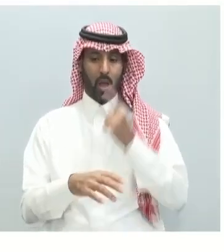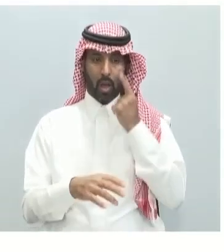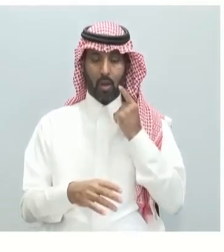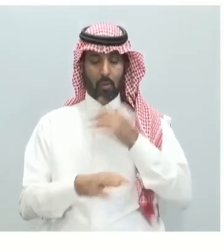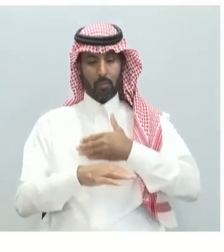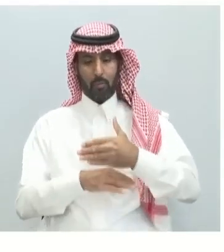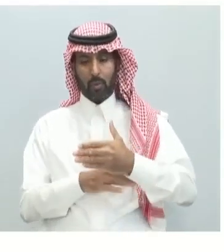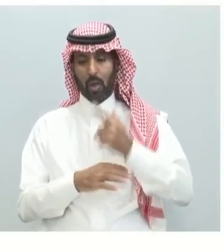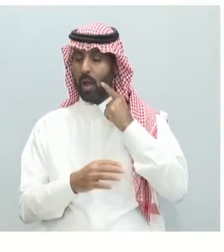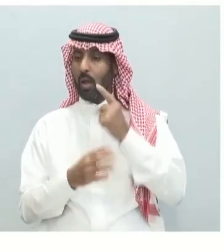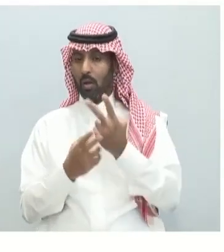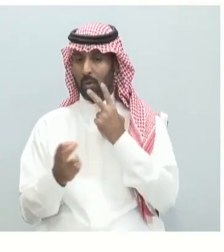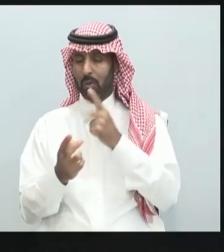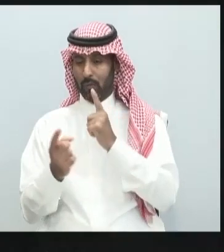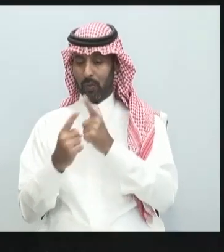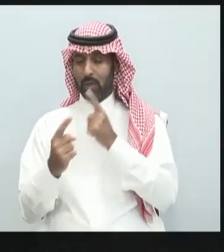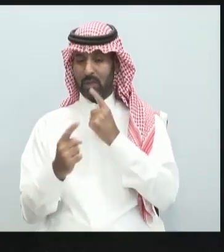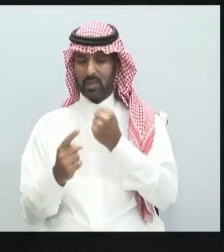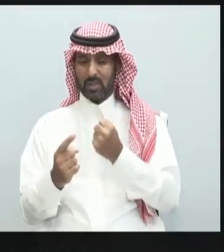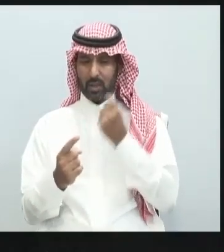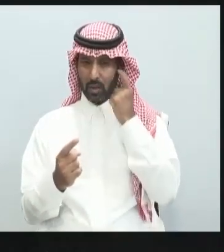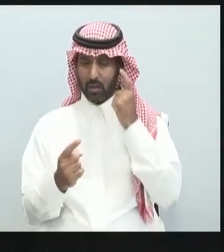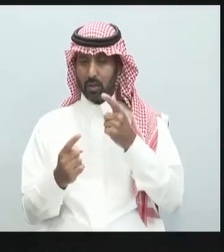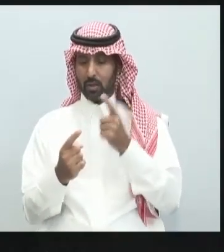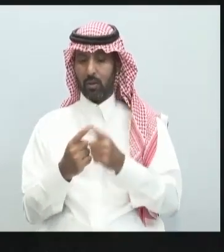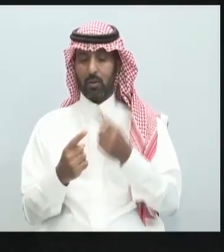off the grid, even though they face difficulties, but they think